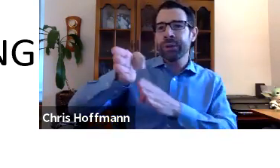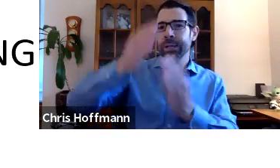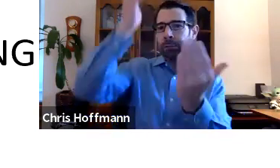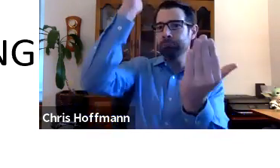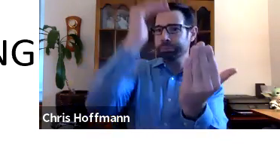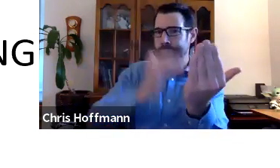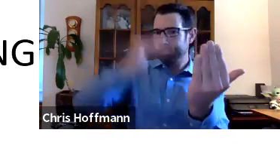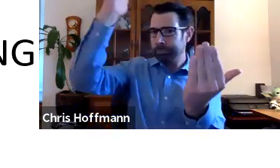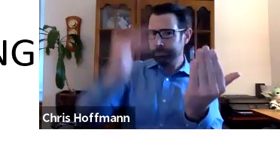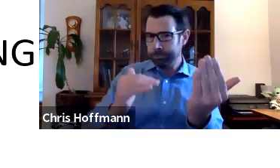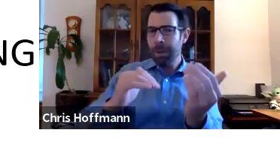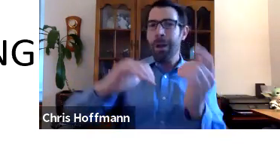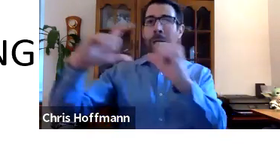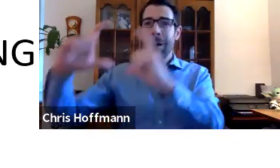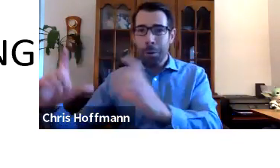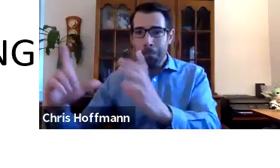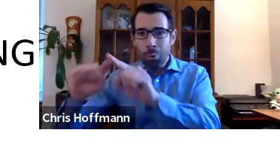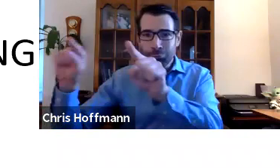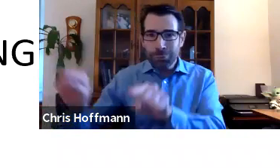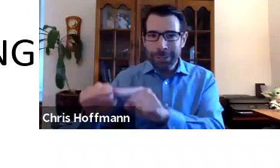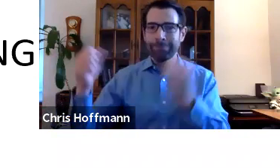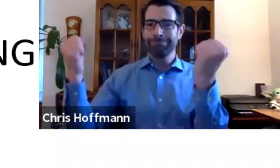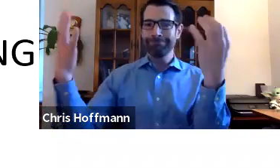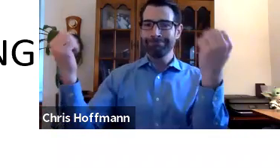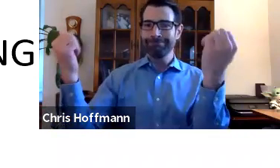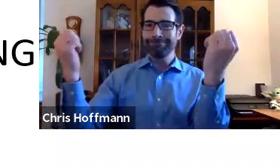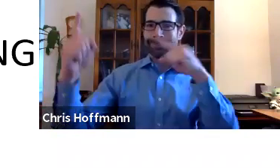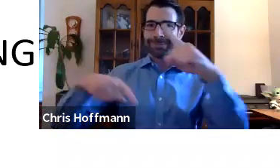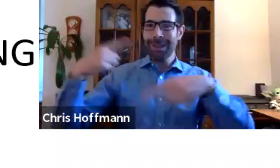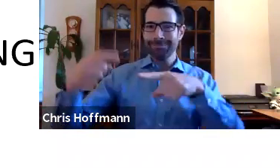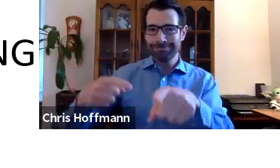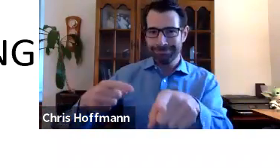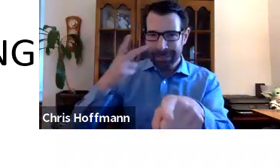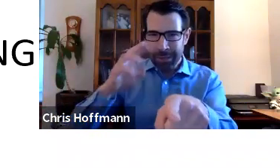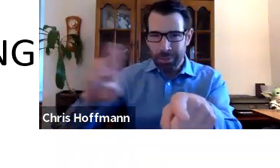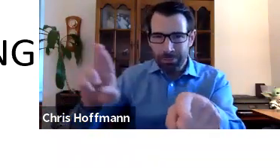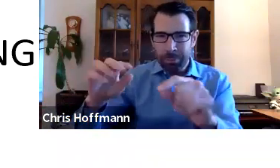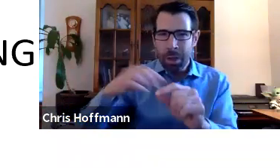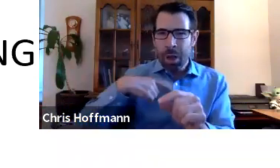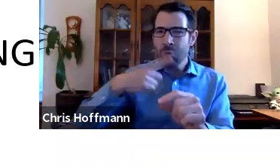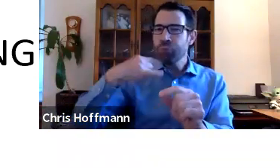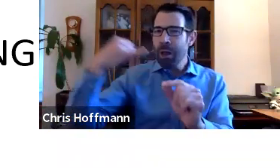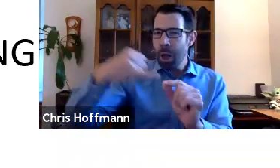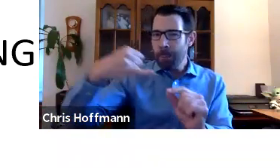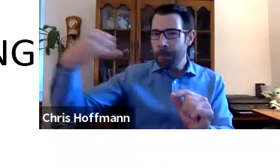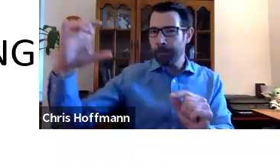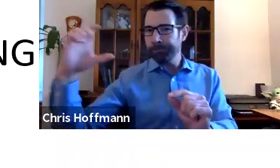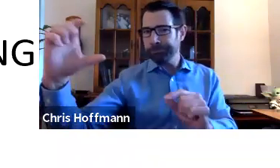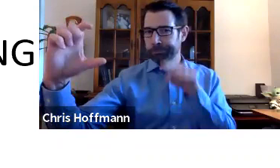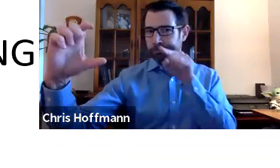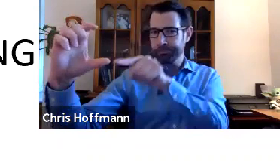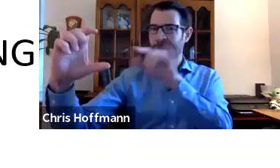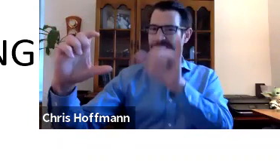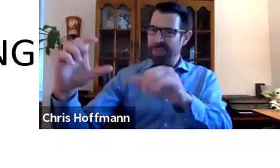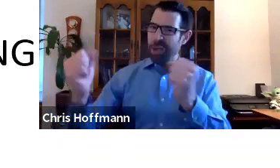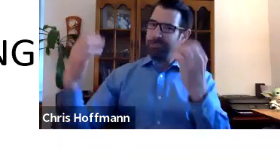bottom right-hand corner, we have different professions listed on those various boards. And we have